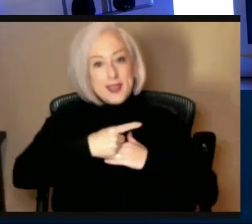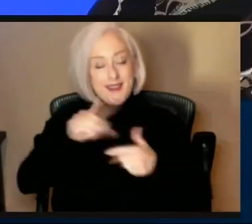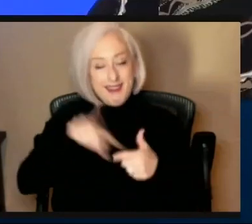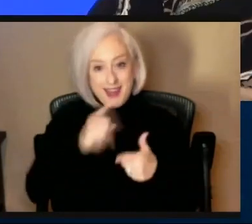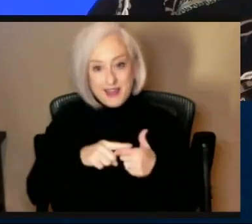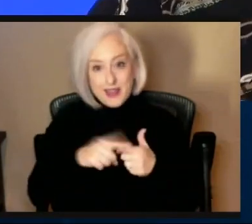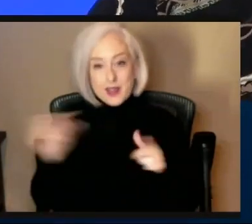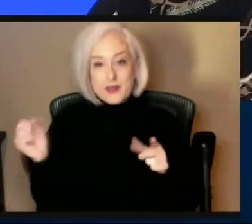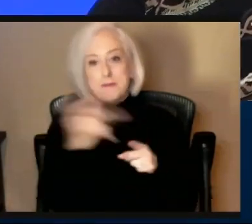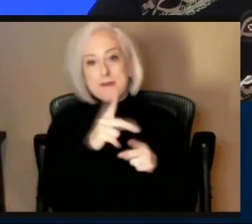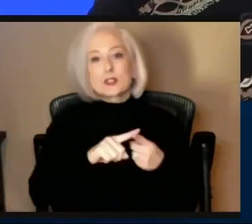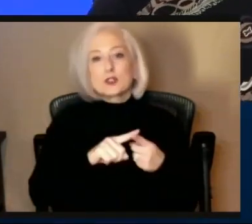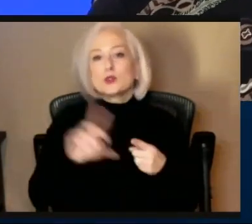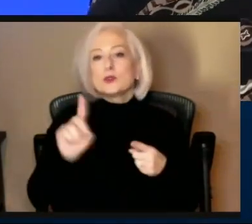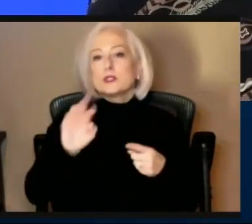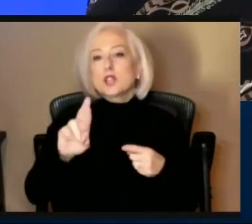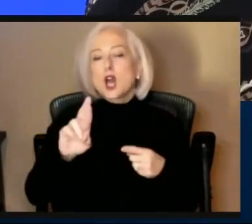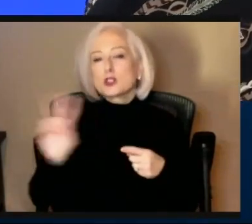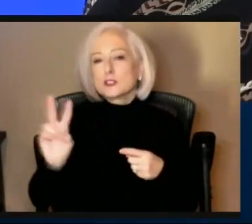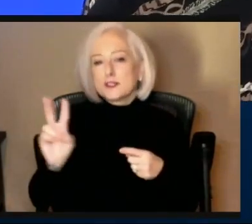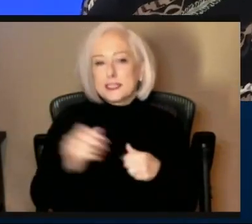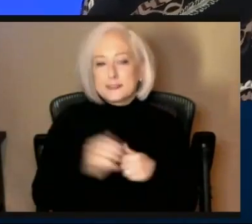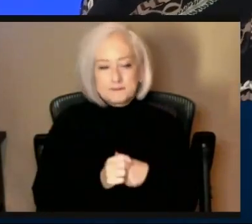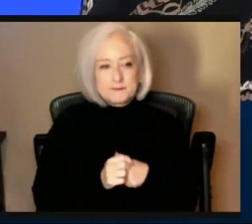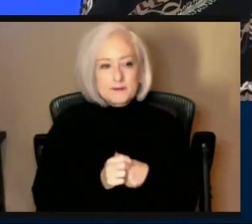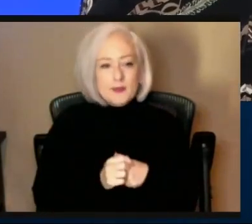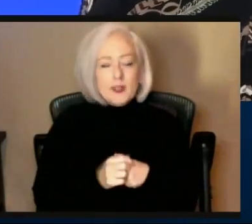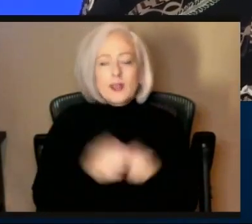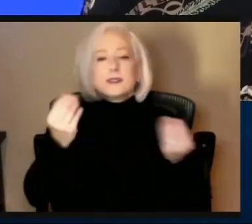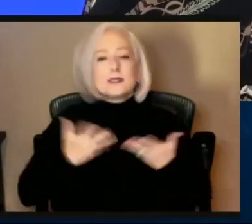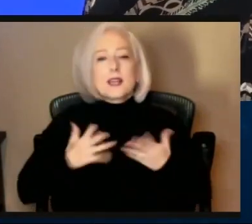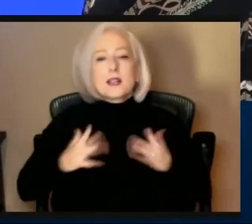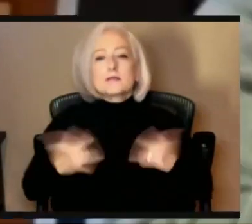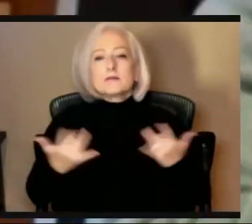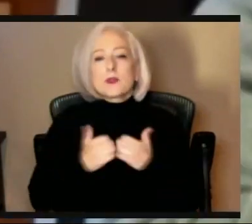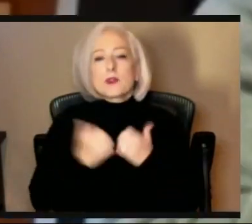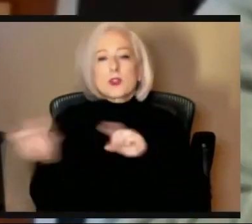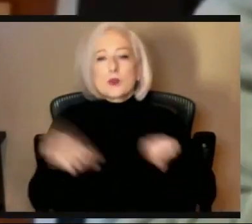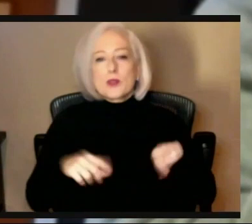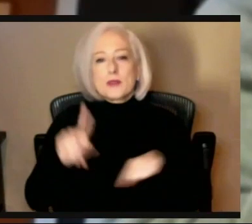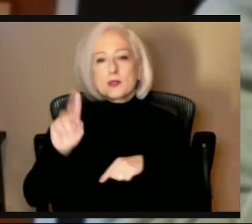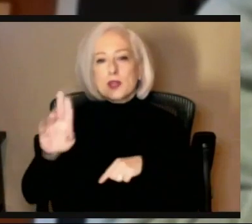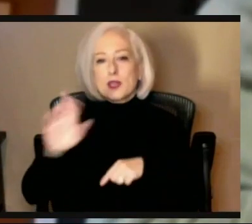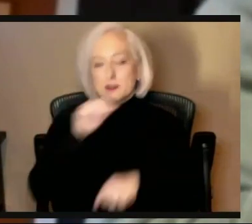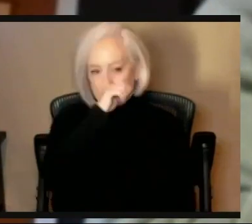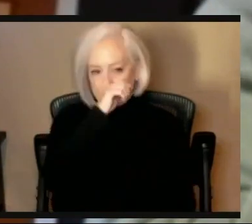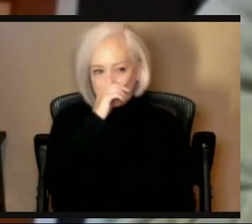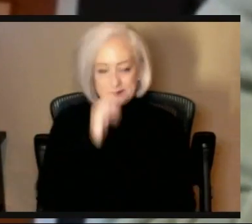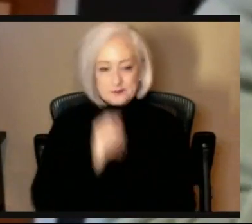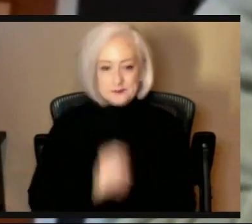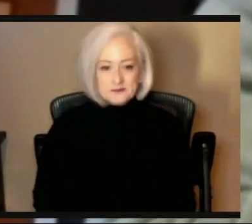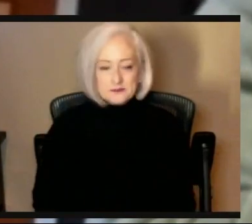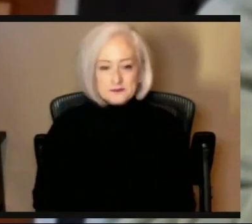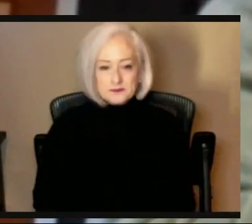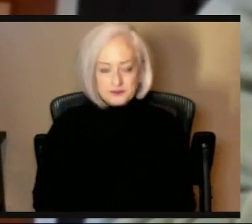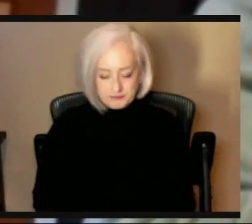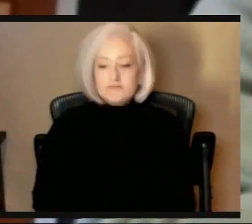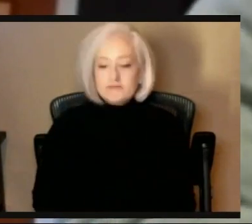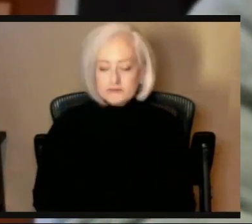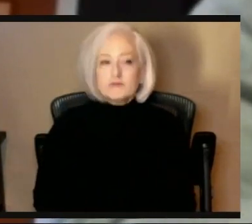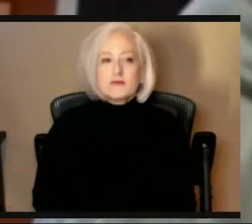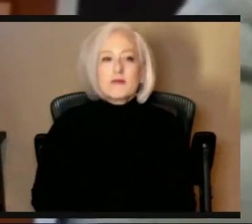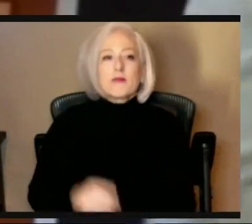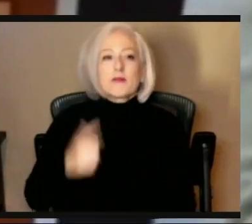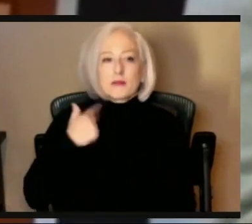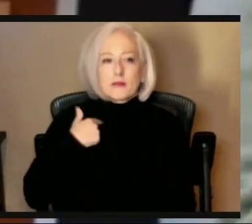So just kind of tell us what led up to you coming here to the health system. Well, I found it all out. I had an